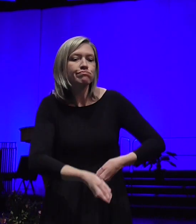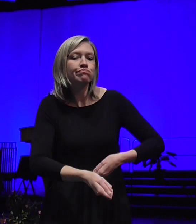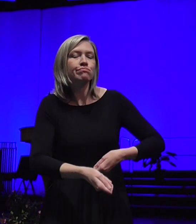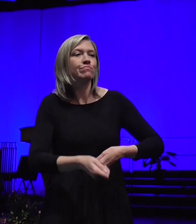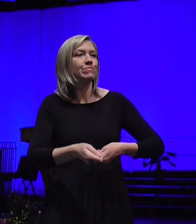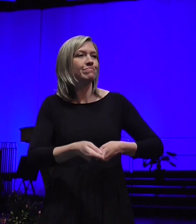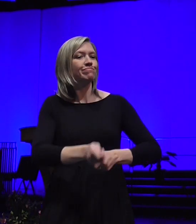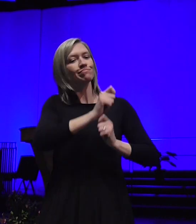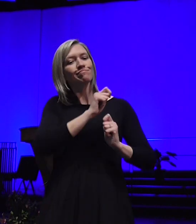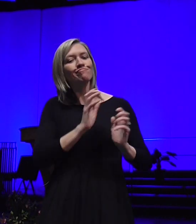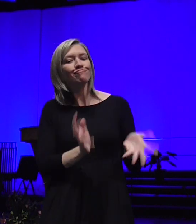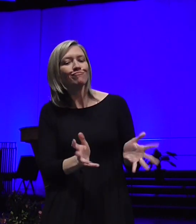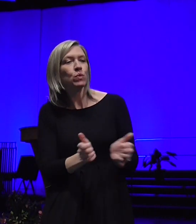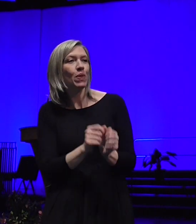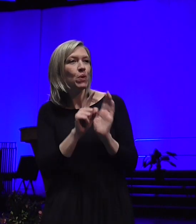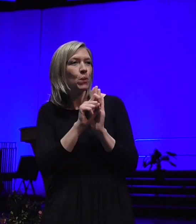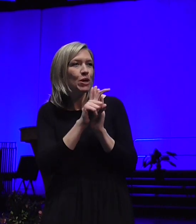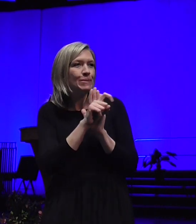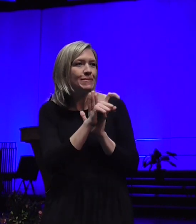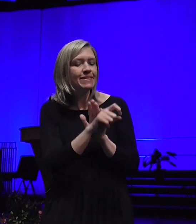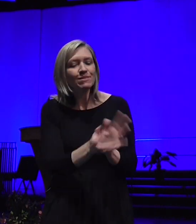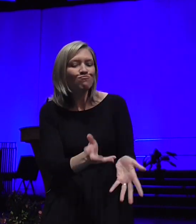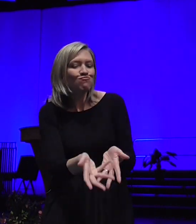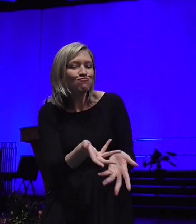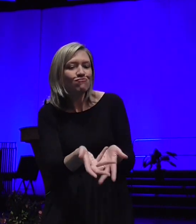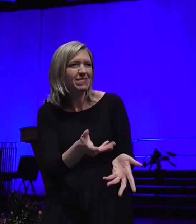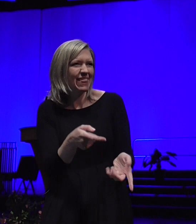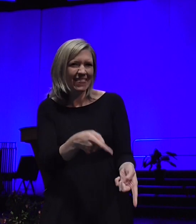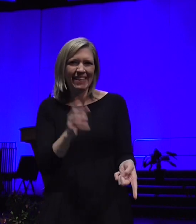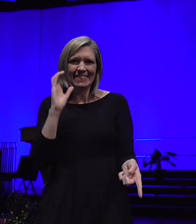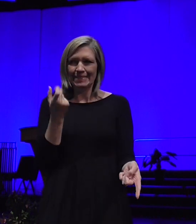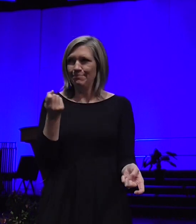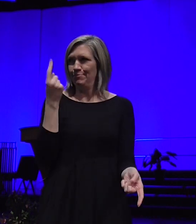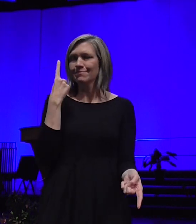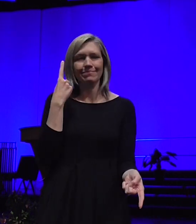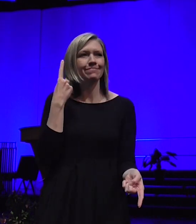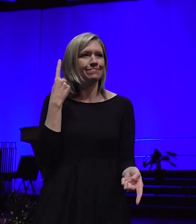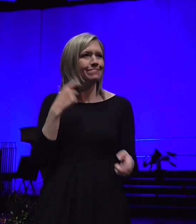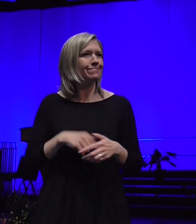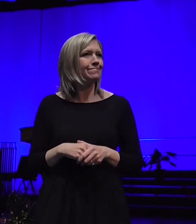worms for a little bit. Somehow they seem to understand.